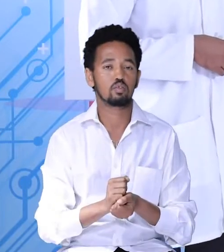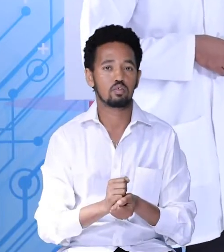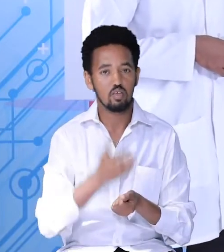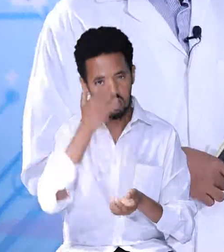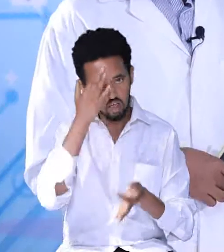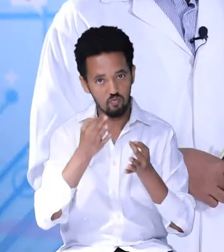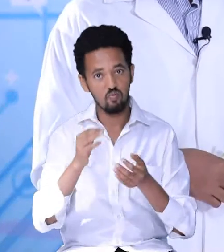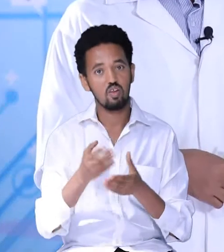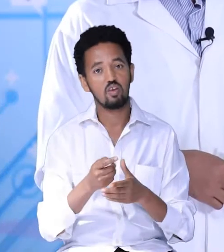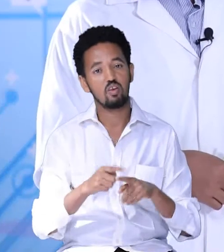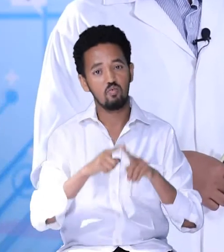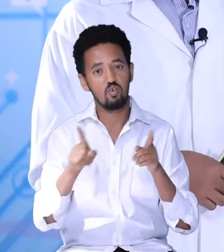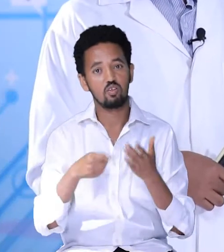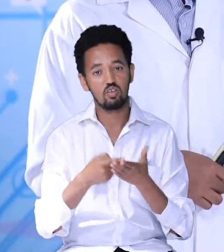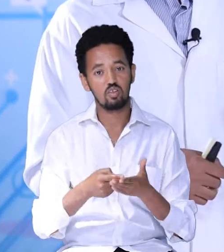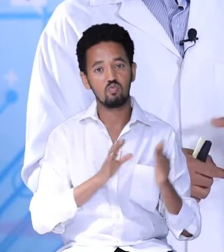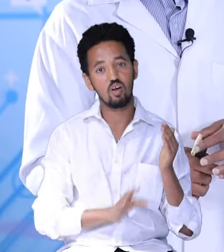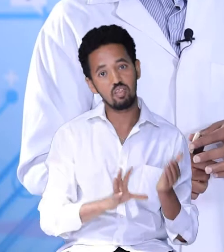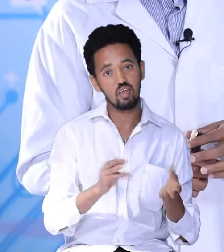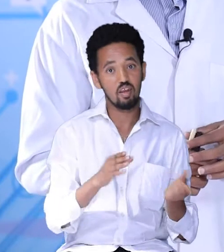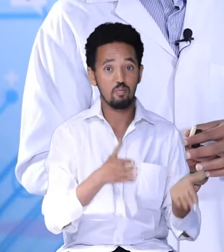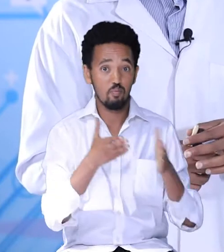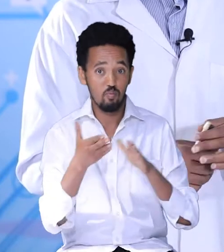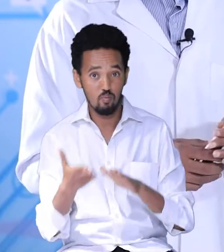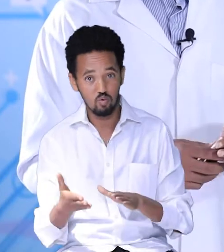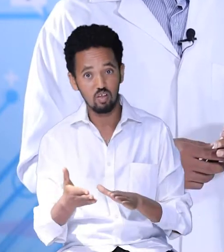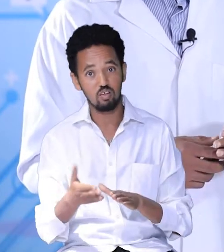if you see the difference between fertility and mortality,